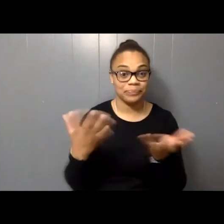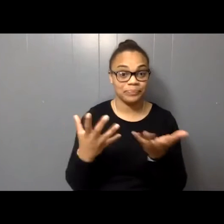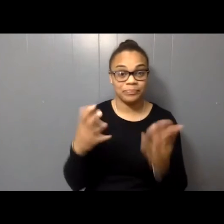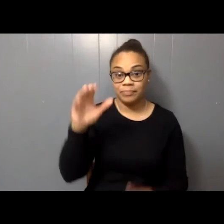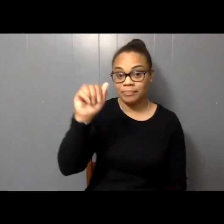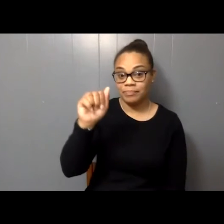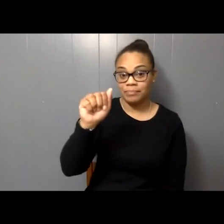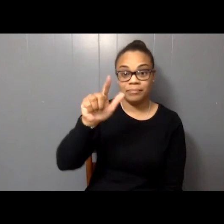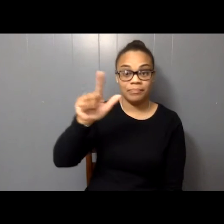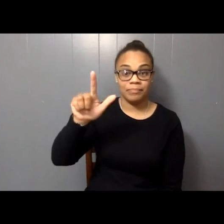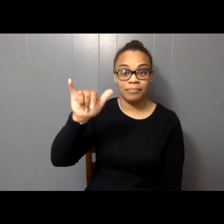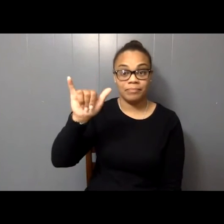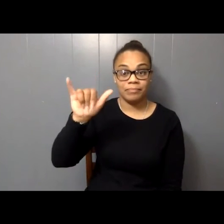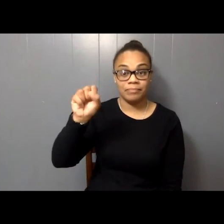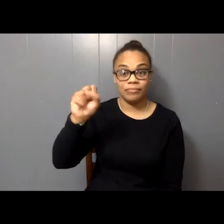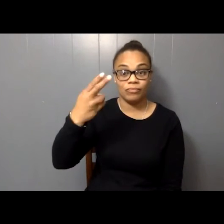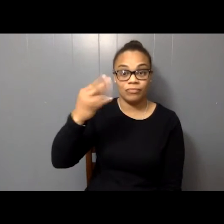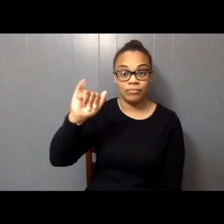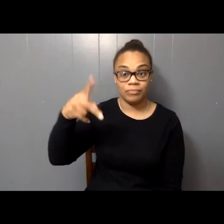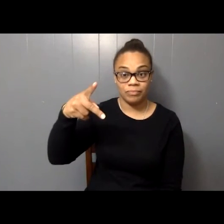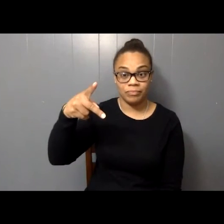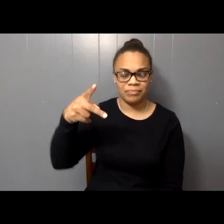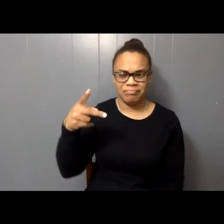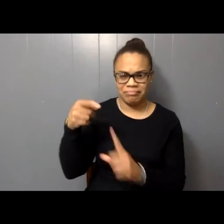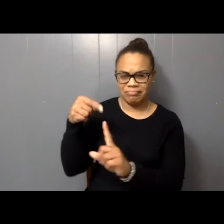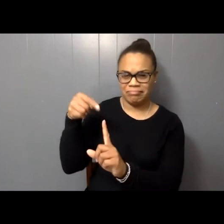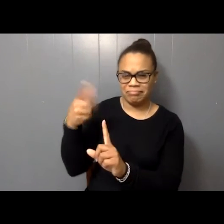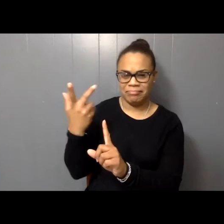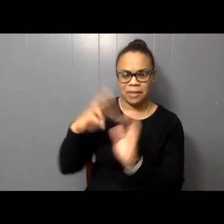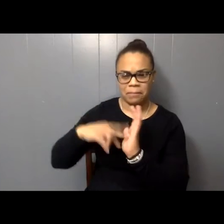Does everybody know what allyship means, or like the gist of it?